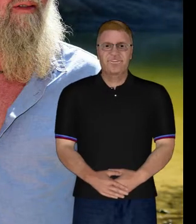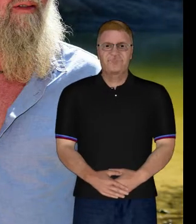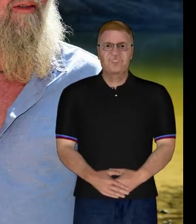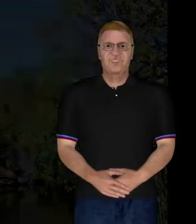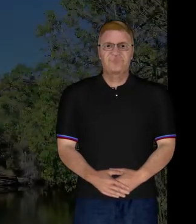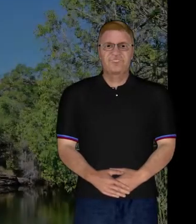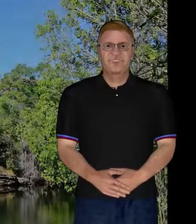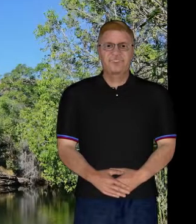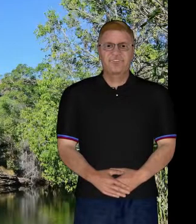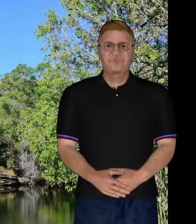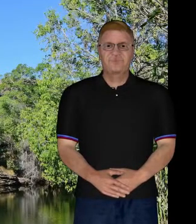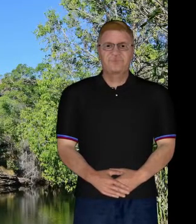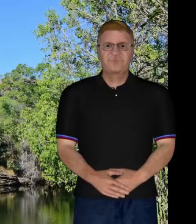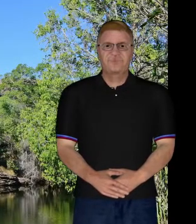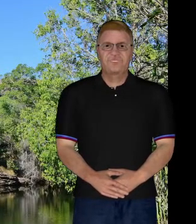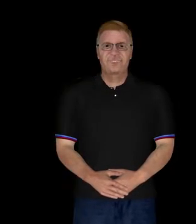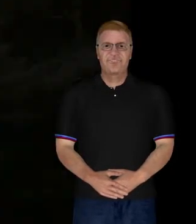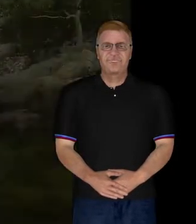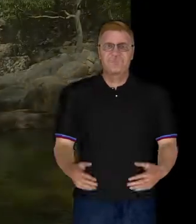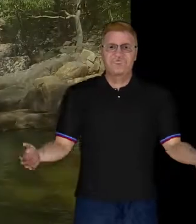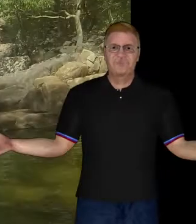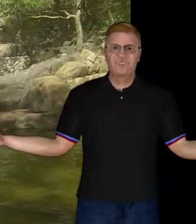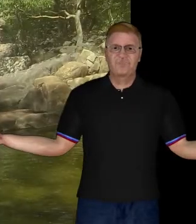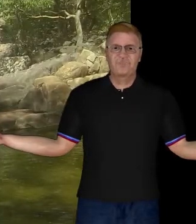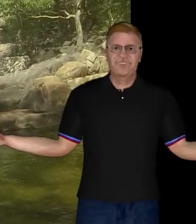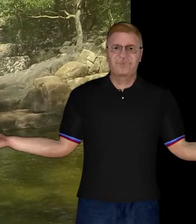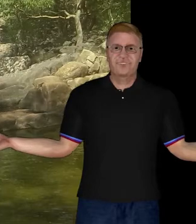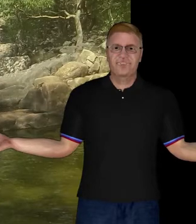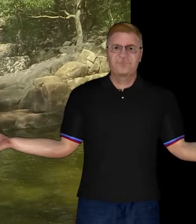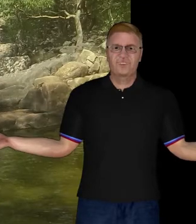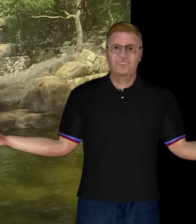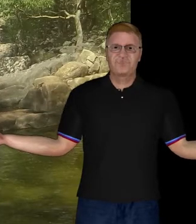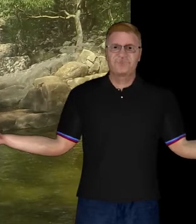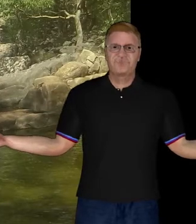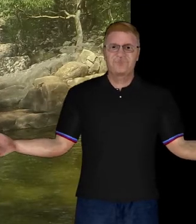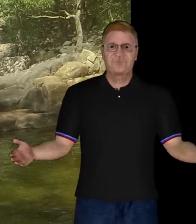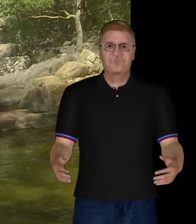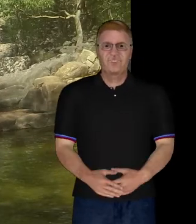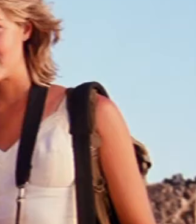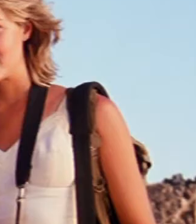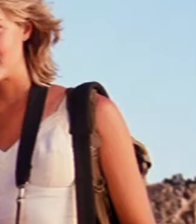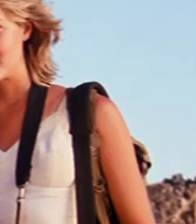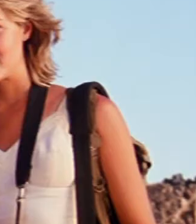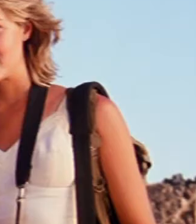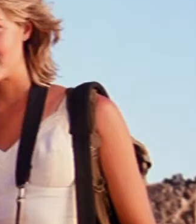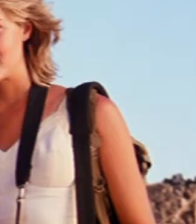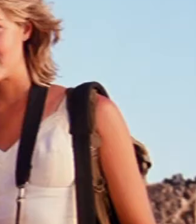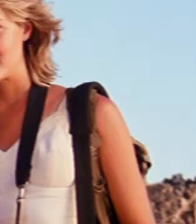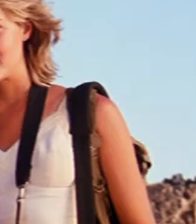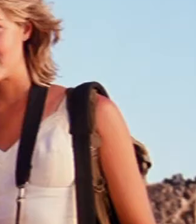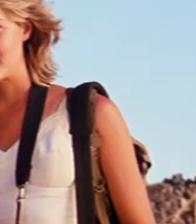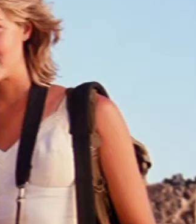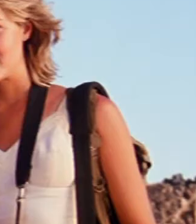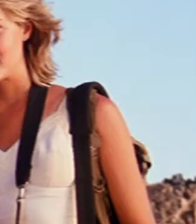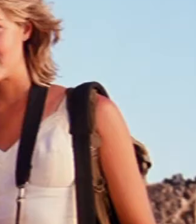of Dundee 4-wheel drive tours. These one-day tours depart daily from Jabiru Township. You can even dress up as Mick Dundee or